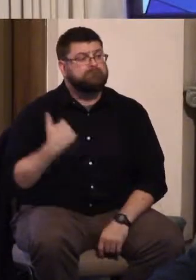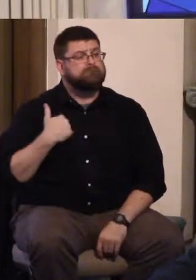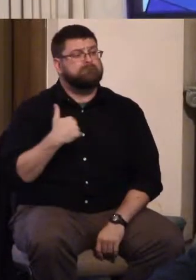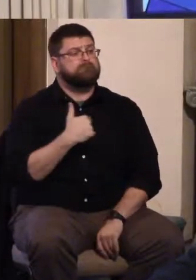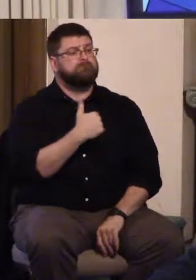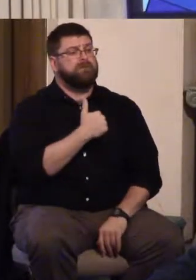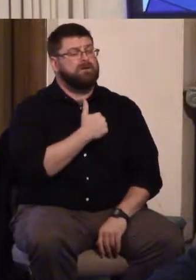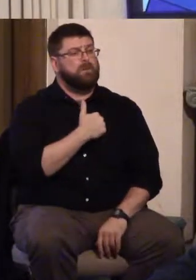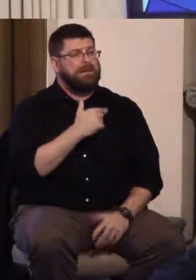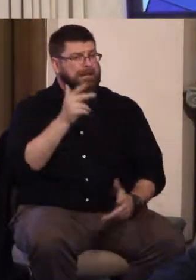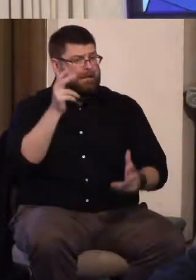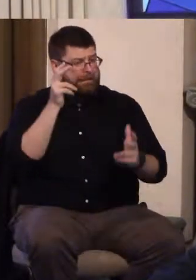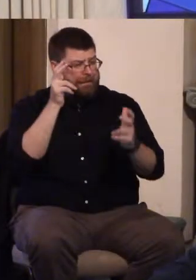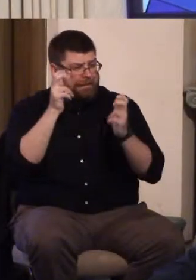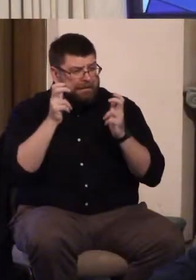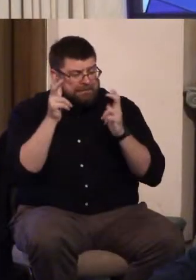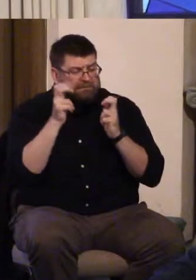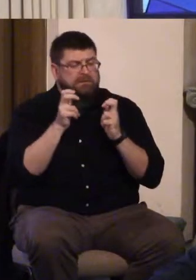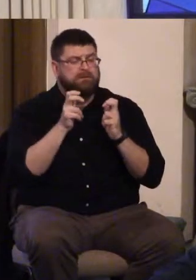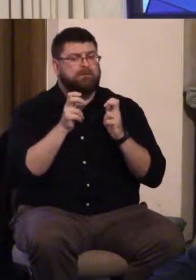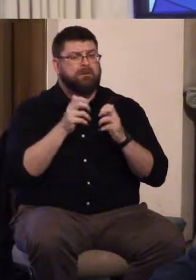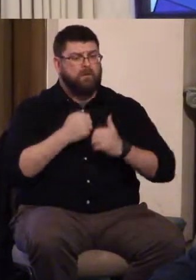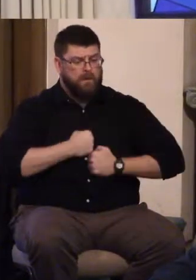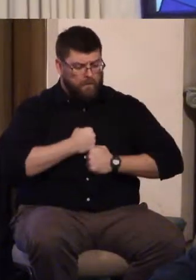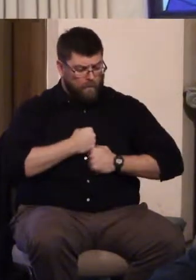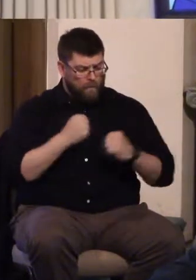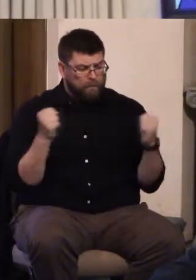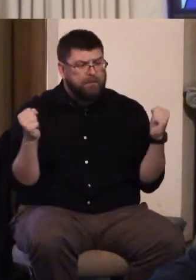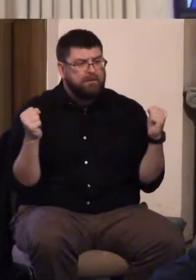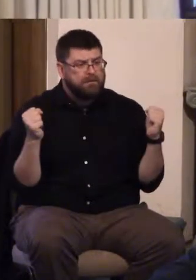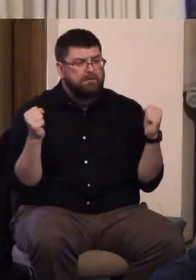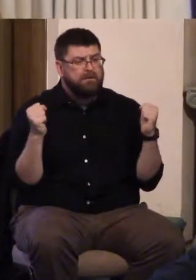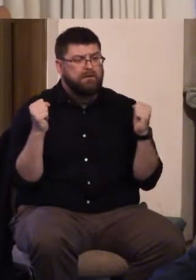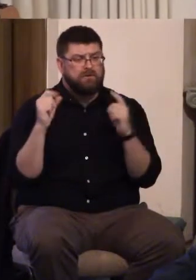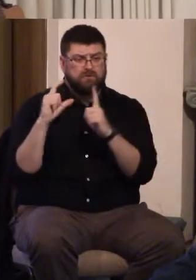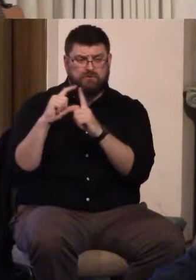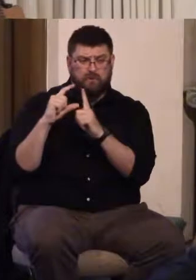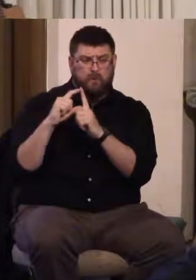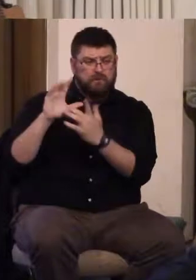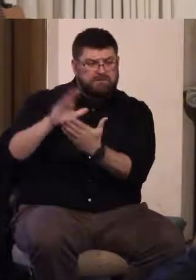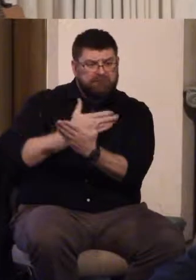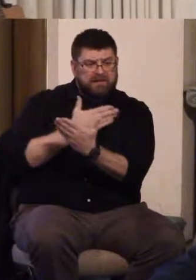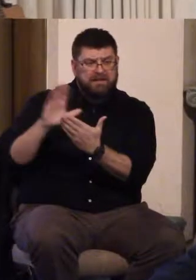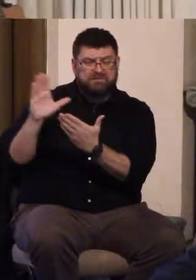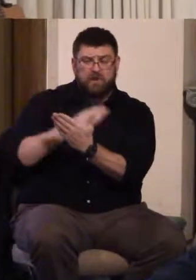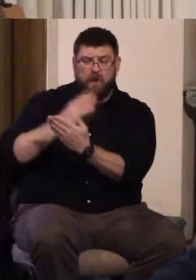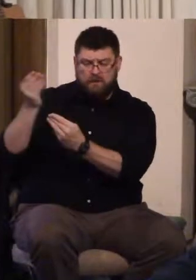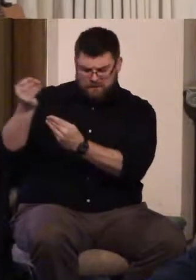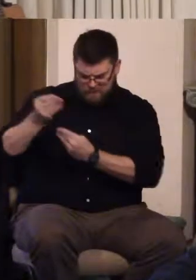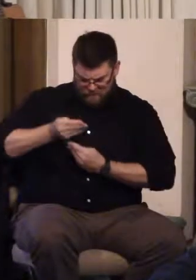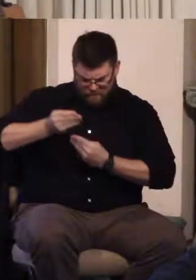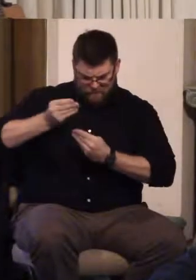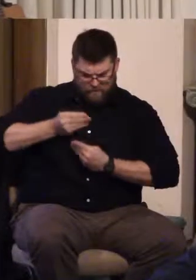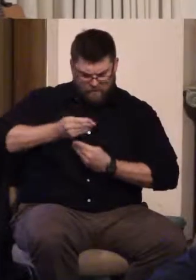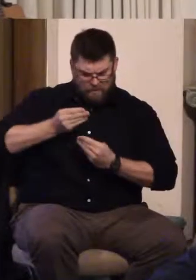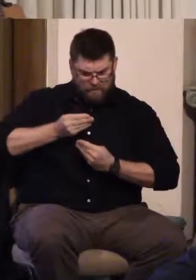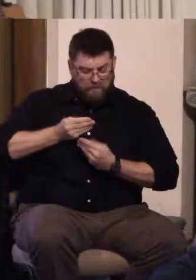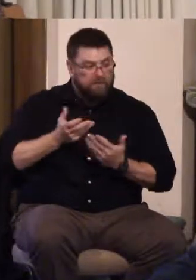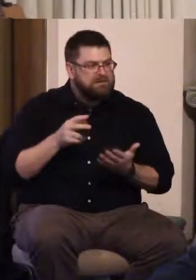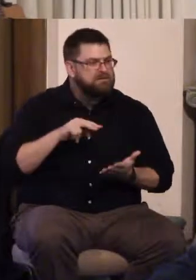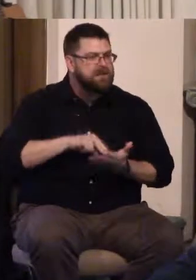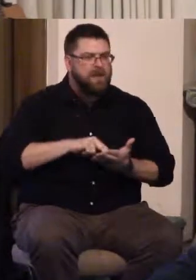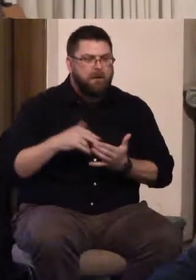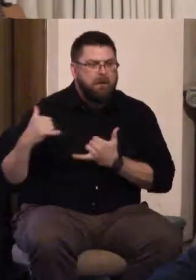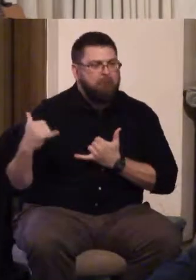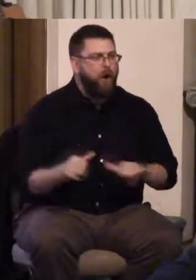And when we really listen and hear and open up to the words of that song, it's like, let's just stand up